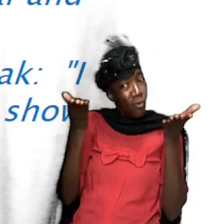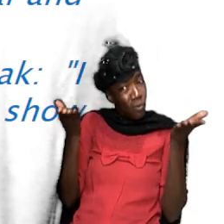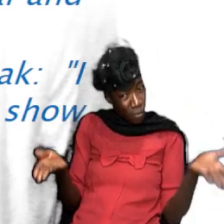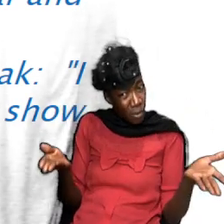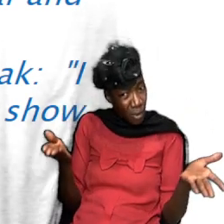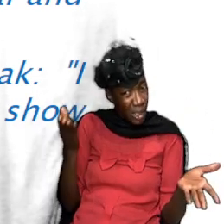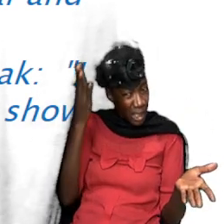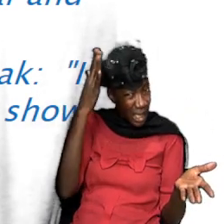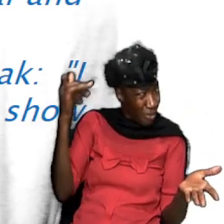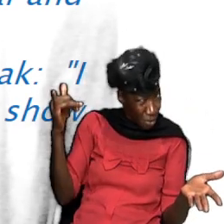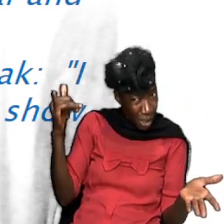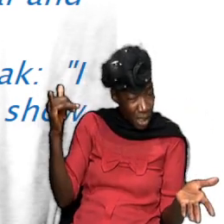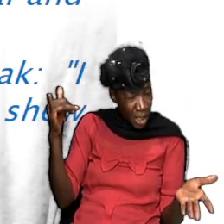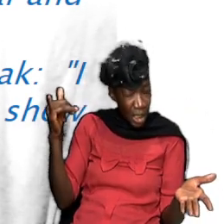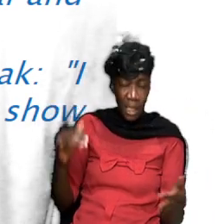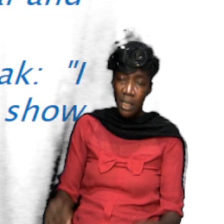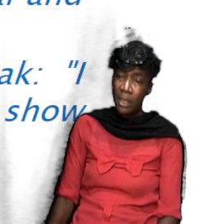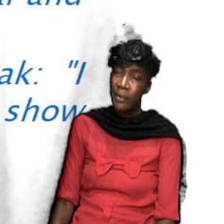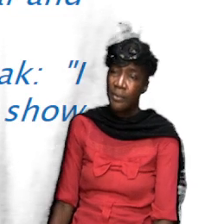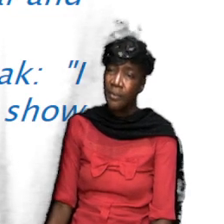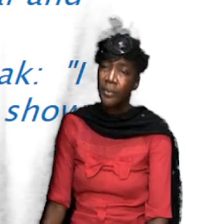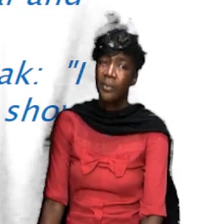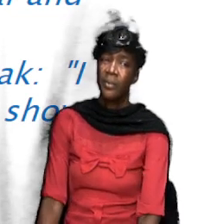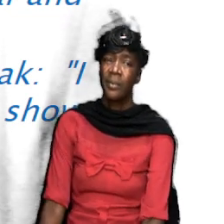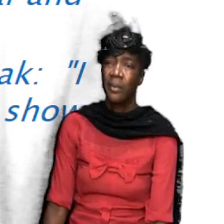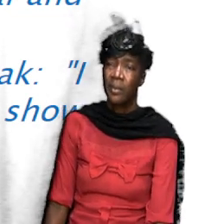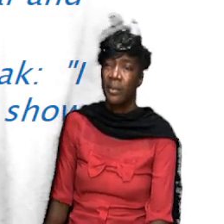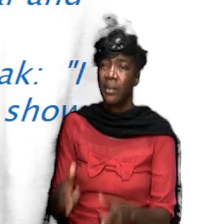So as we look at the lives of these two men,